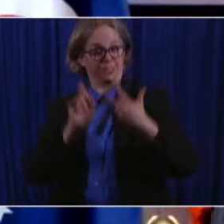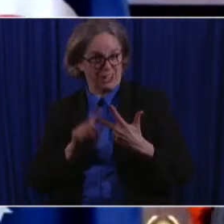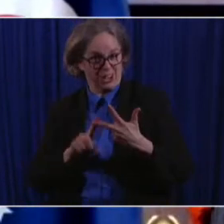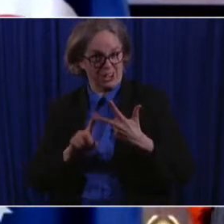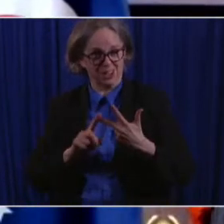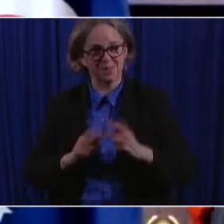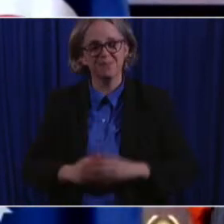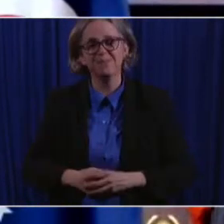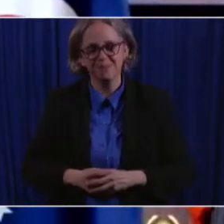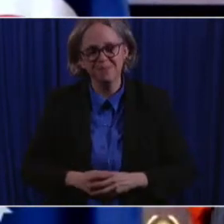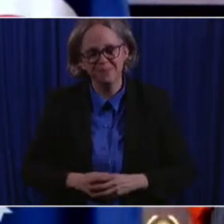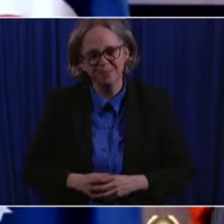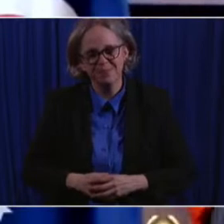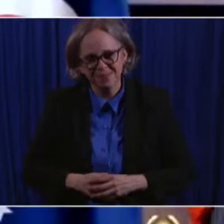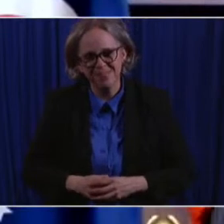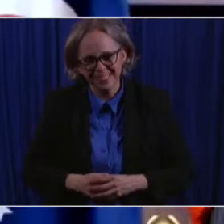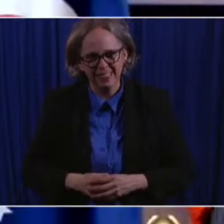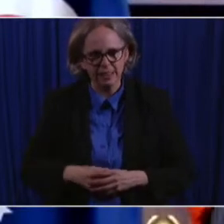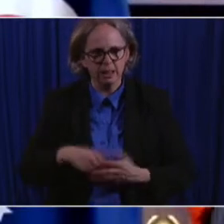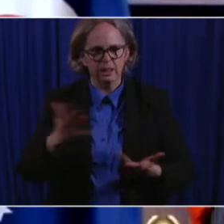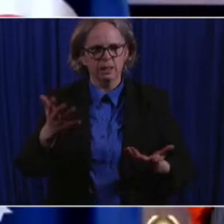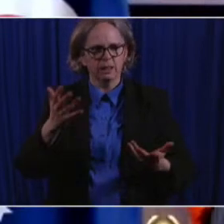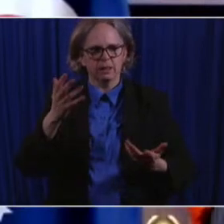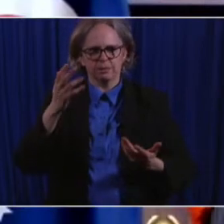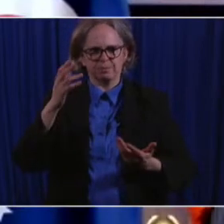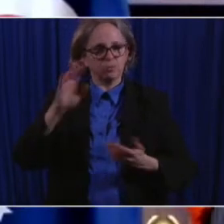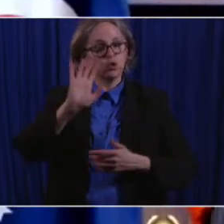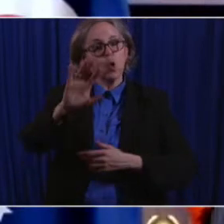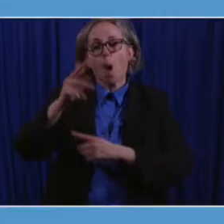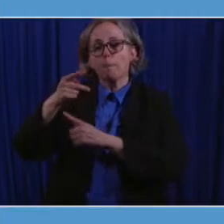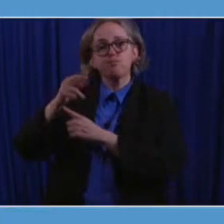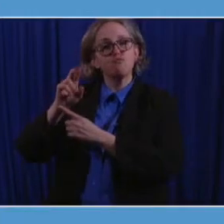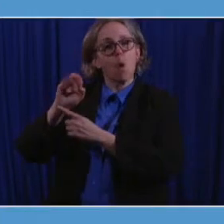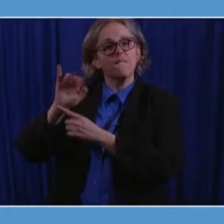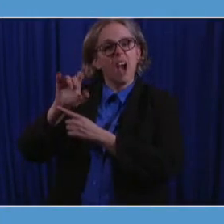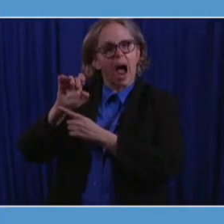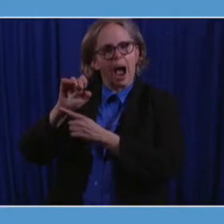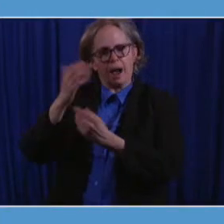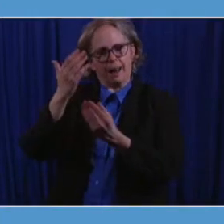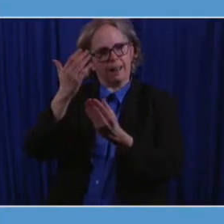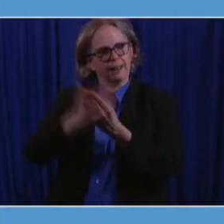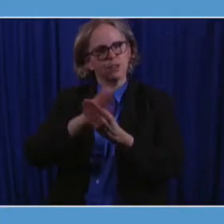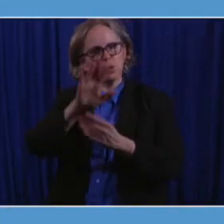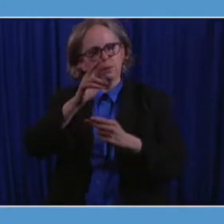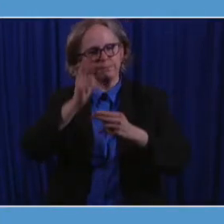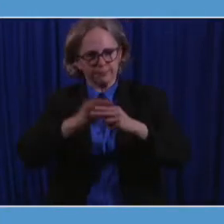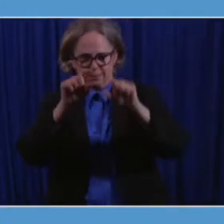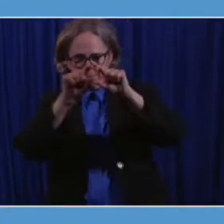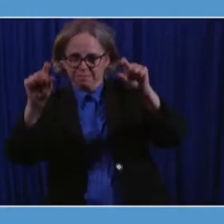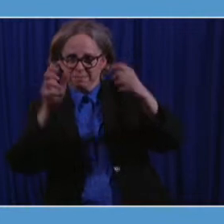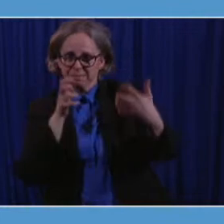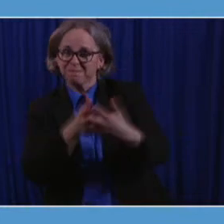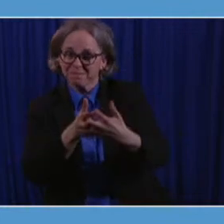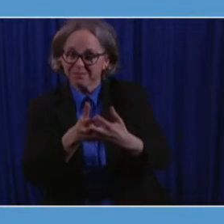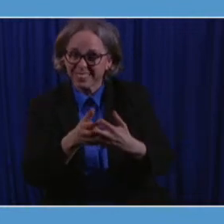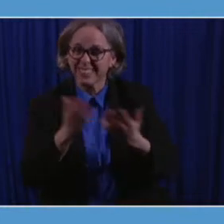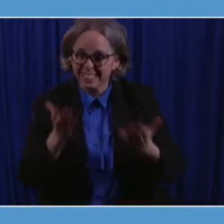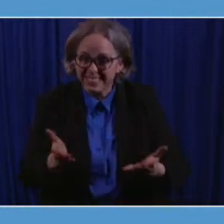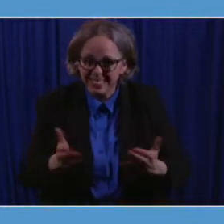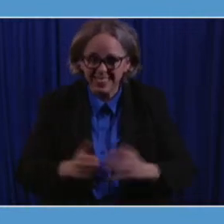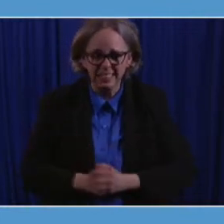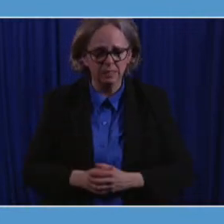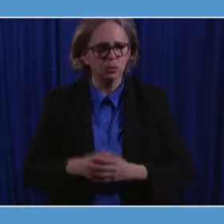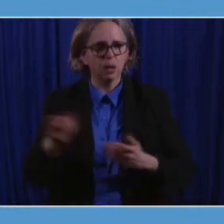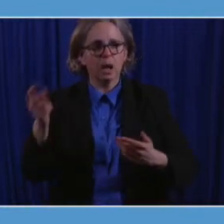own personalized BMV profile now. I think this is a really great feature. You can check out your own driver's license to